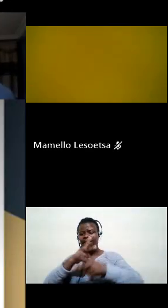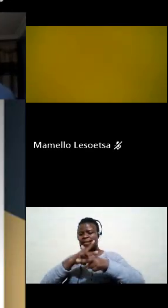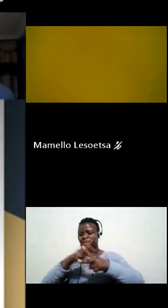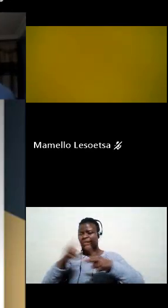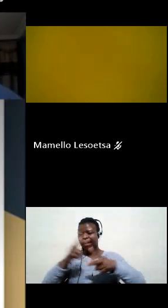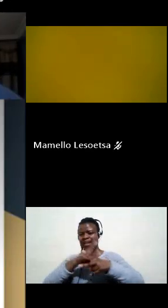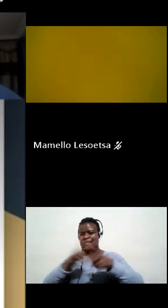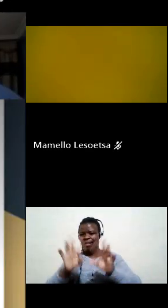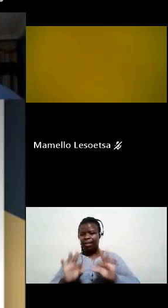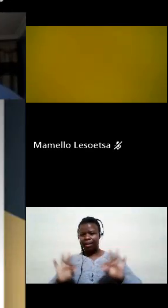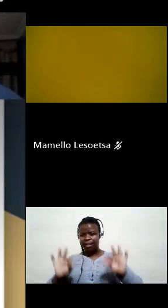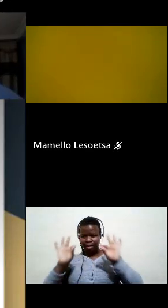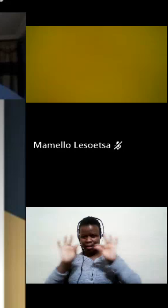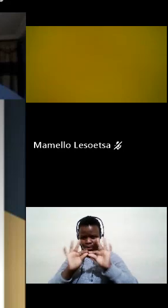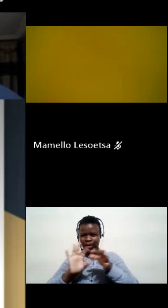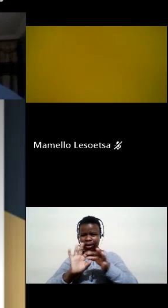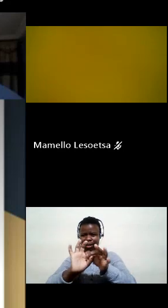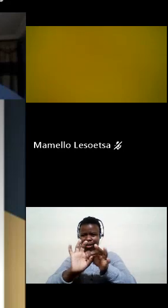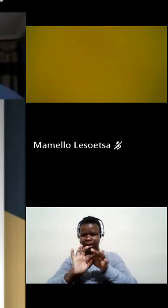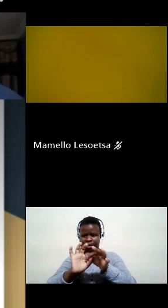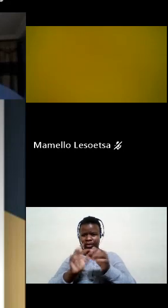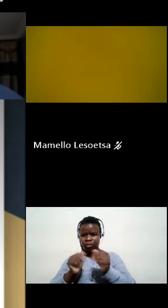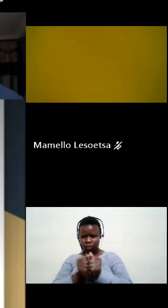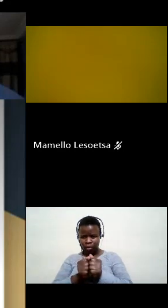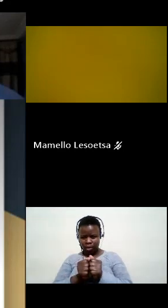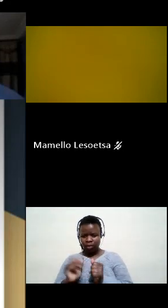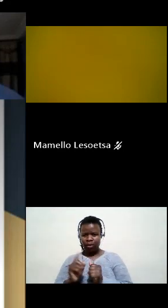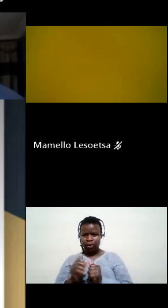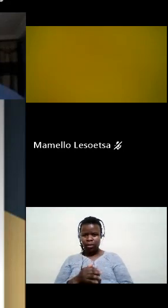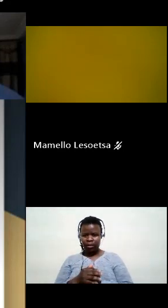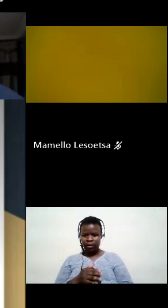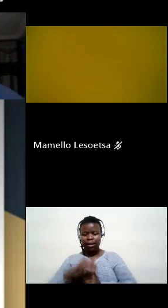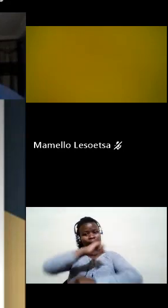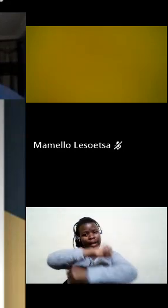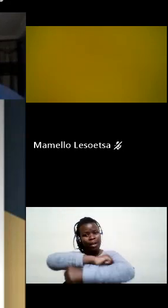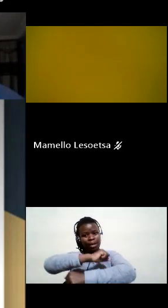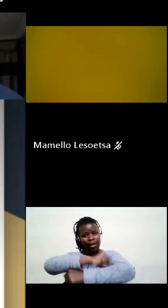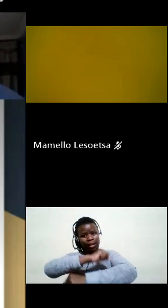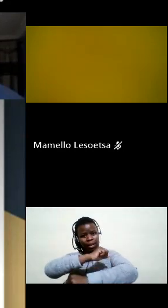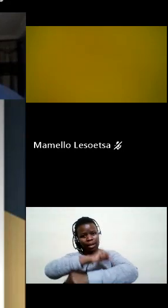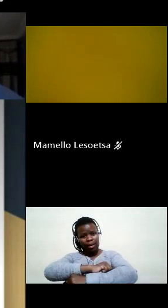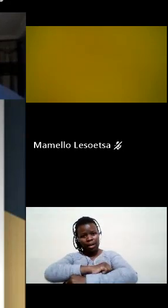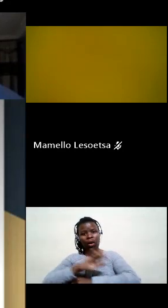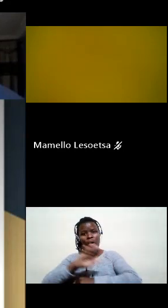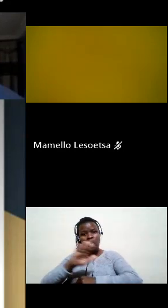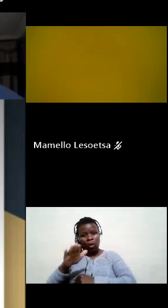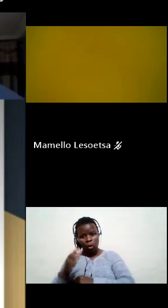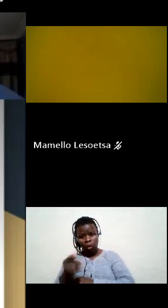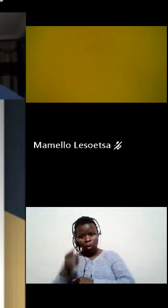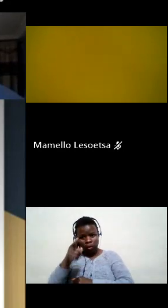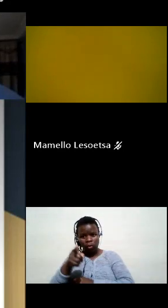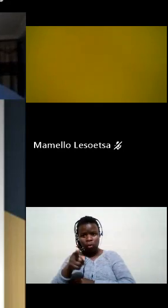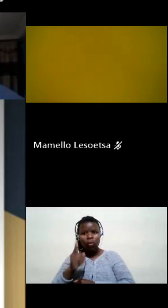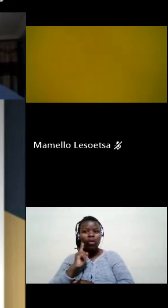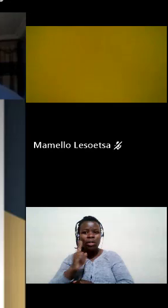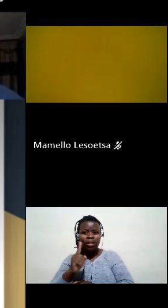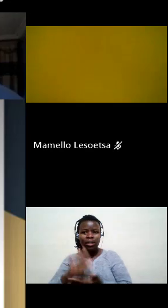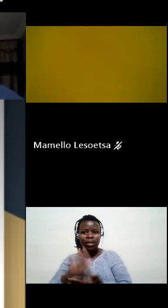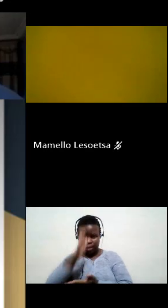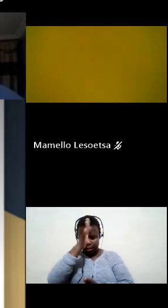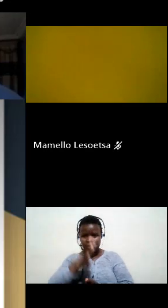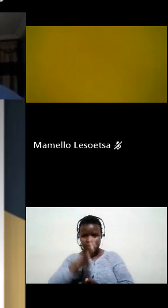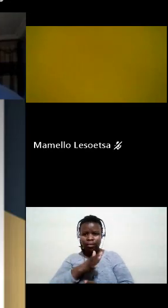The relationship between the learner or you, the teacher, and the parent. So what I'm skipping is that